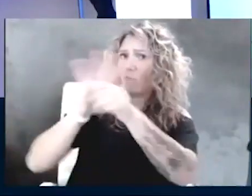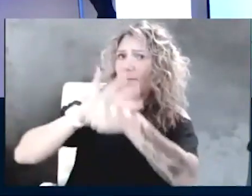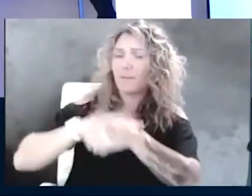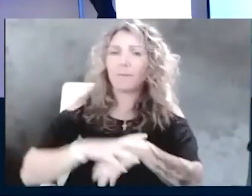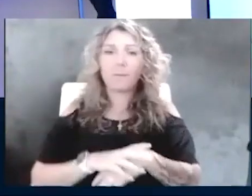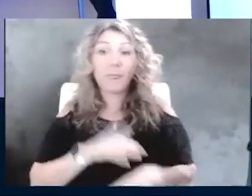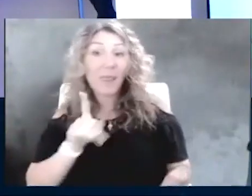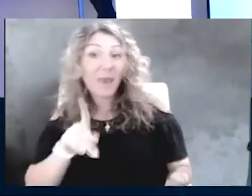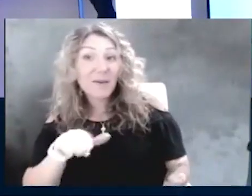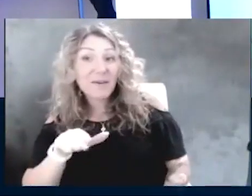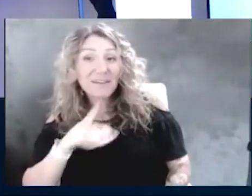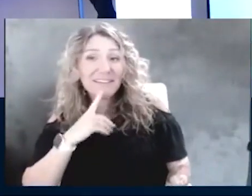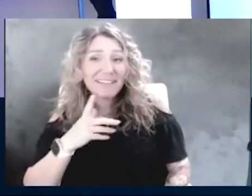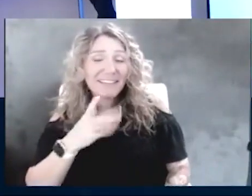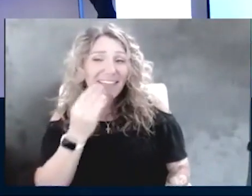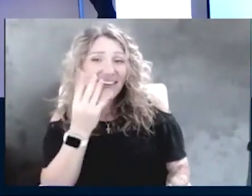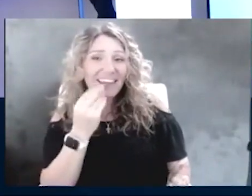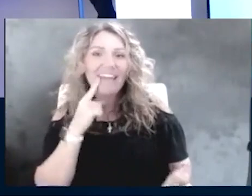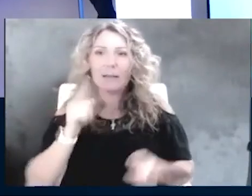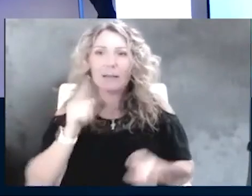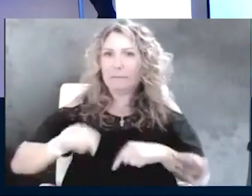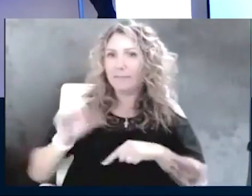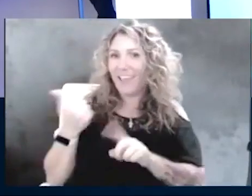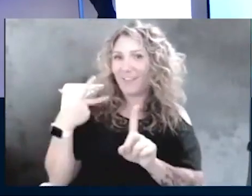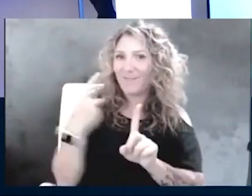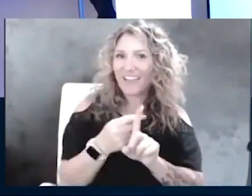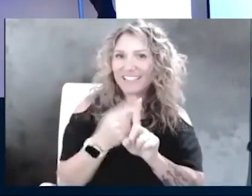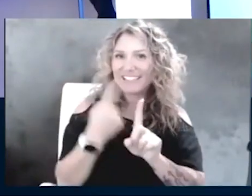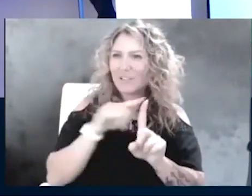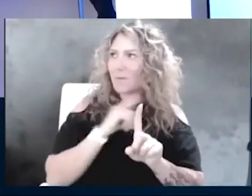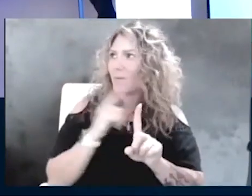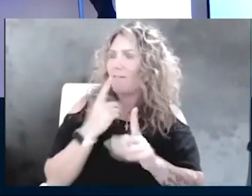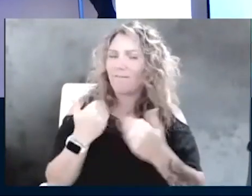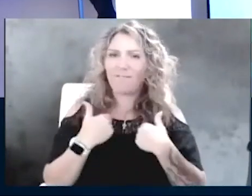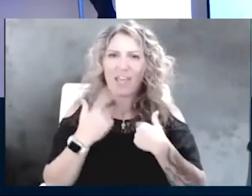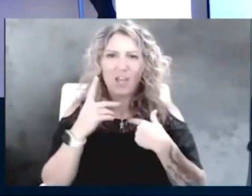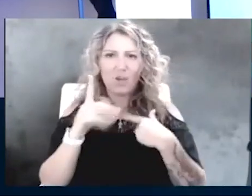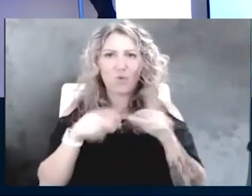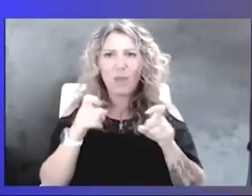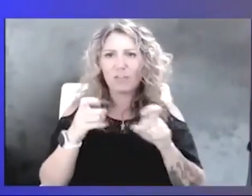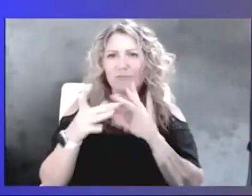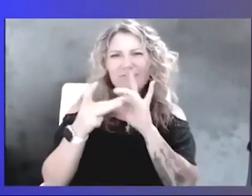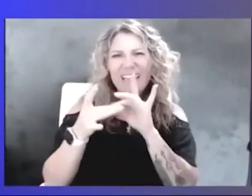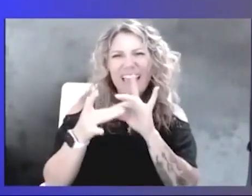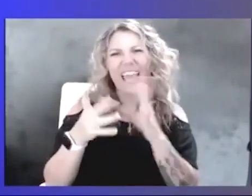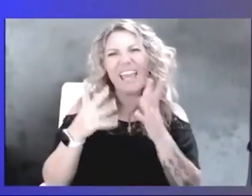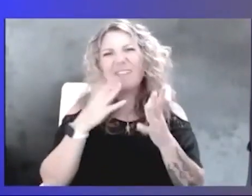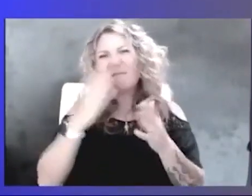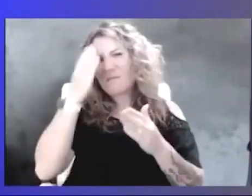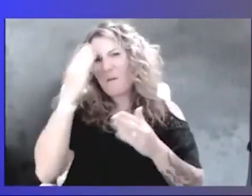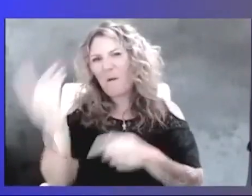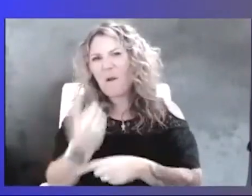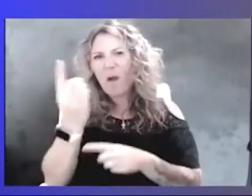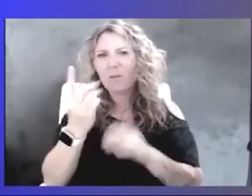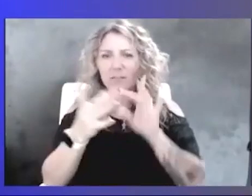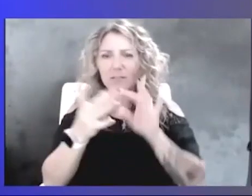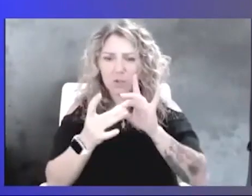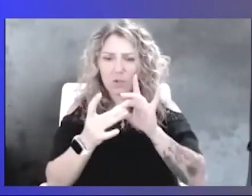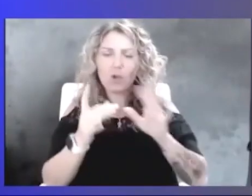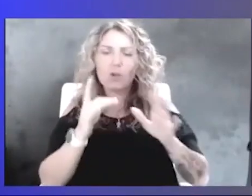I'd go back to a lot of the other vaccines that we've had these questions on before, and the question's always the correlation versus causation. And